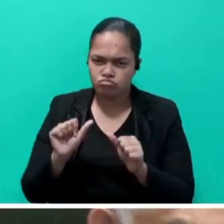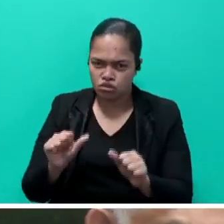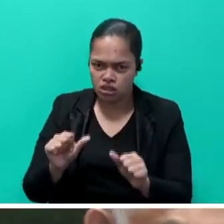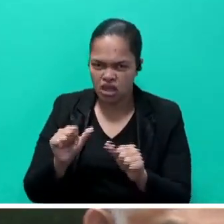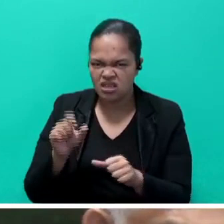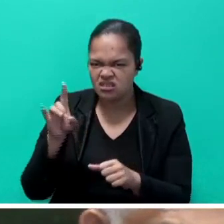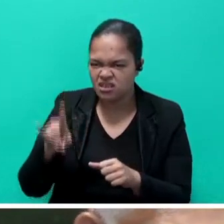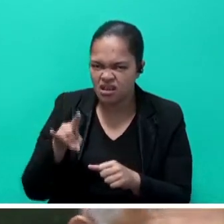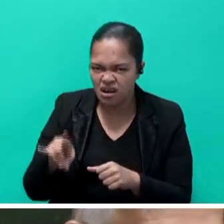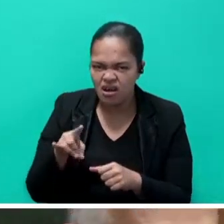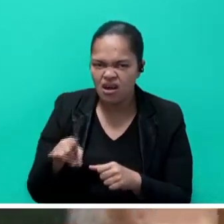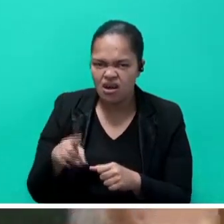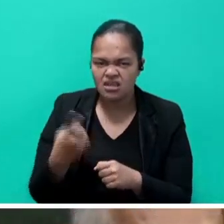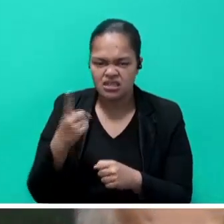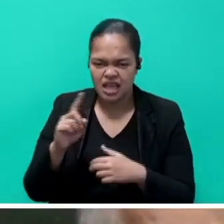infrastructure.